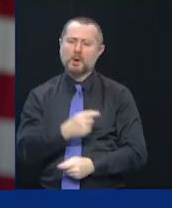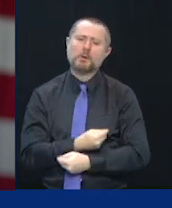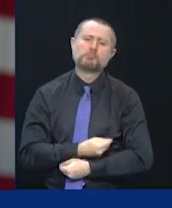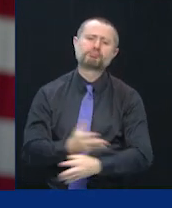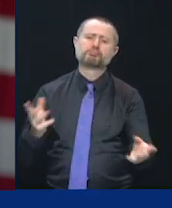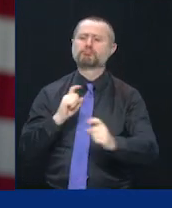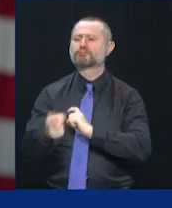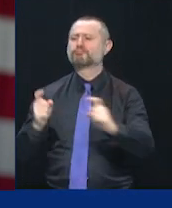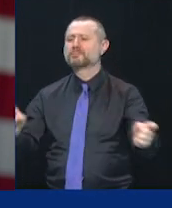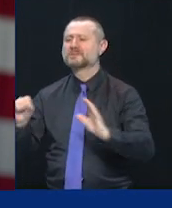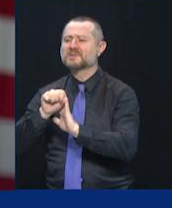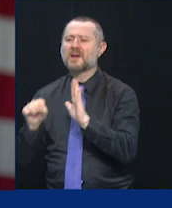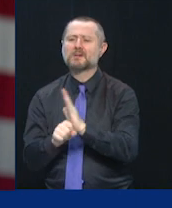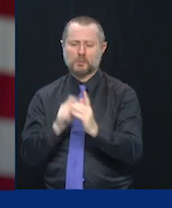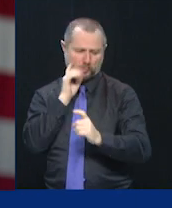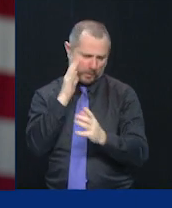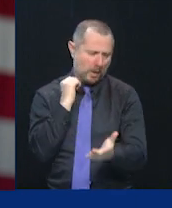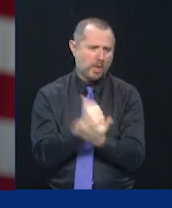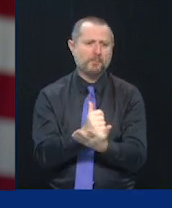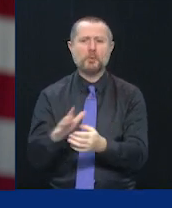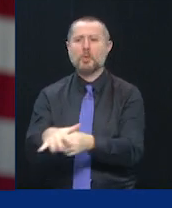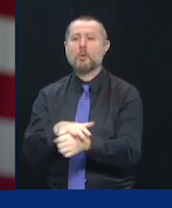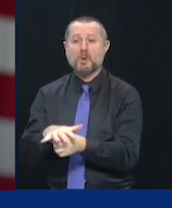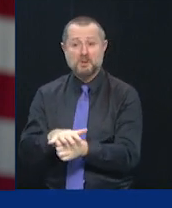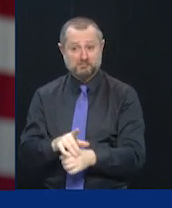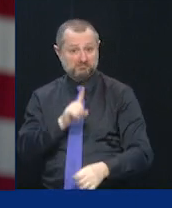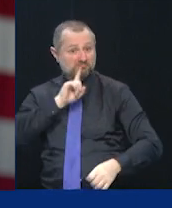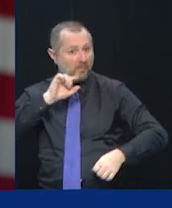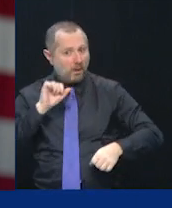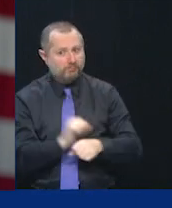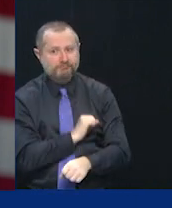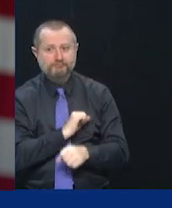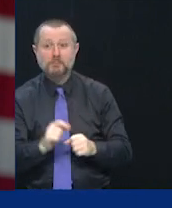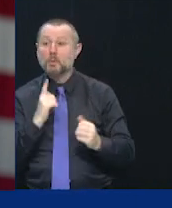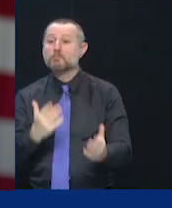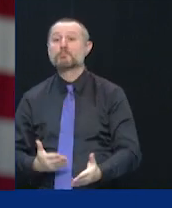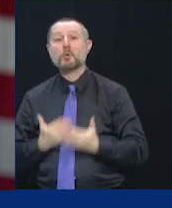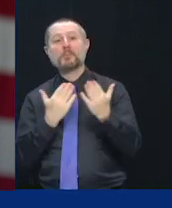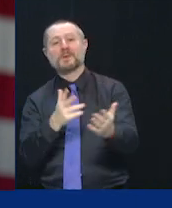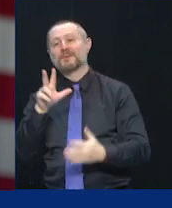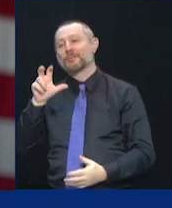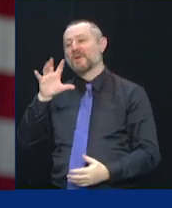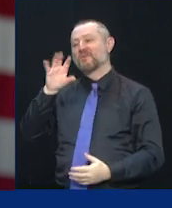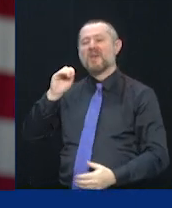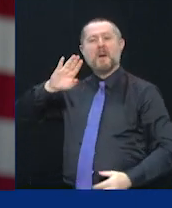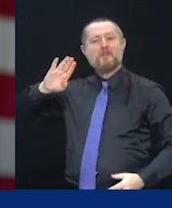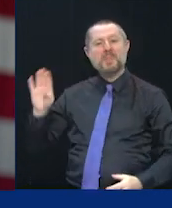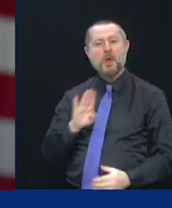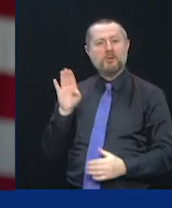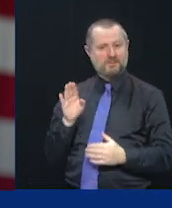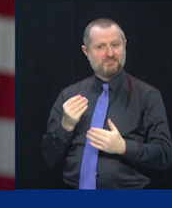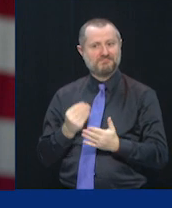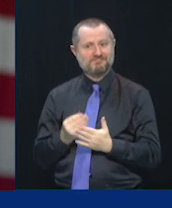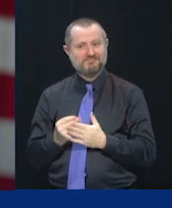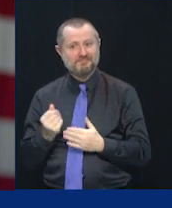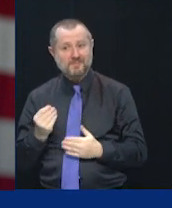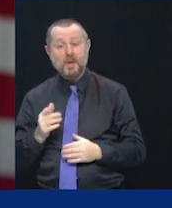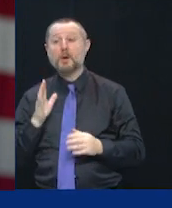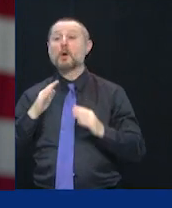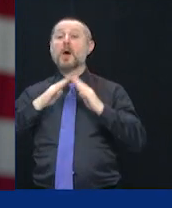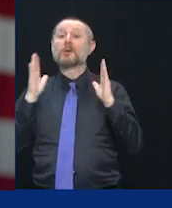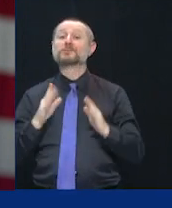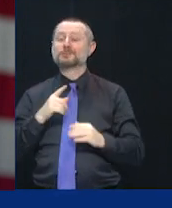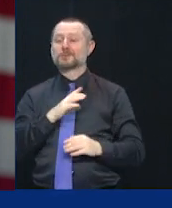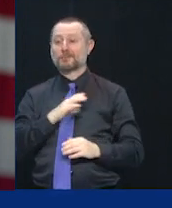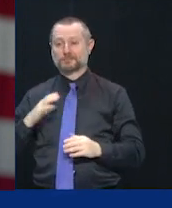his word. He proposed $350 billion. It was accepted by the House. It was accepted by the Senate. So this is